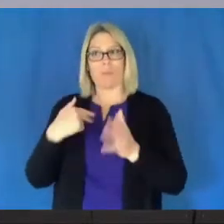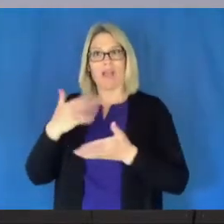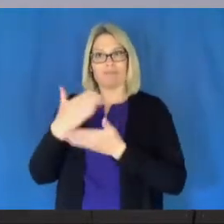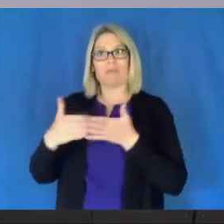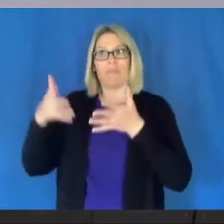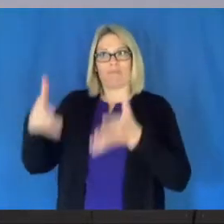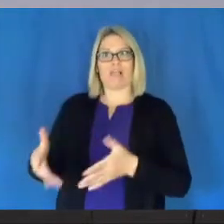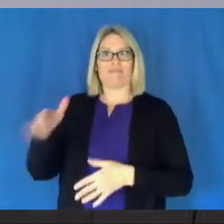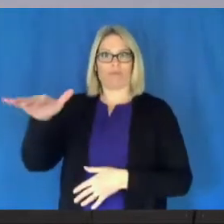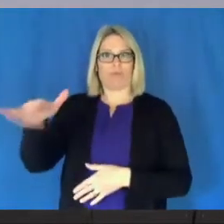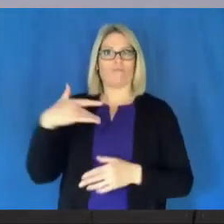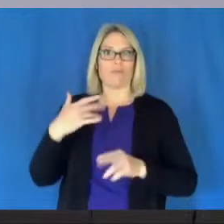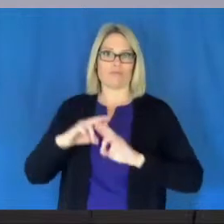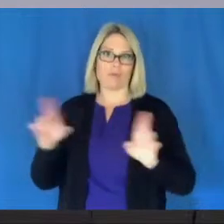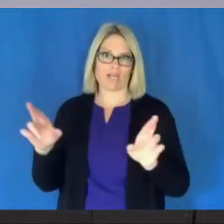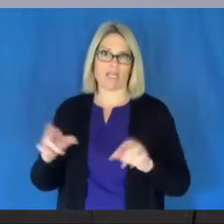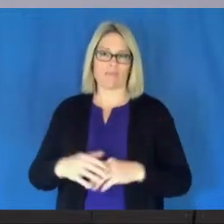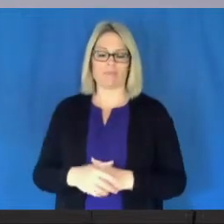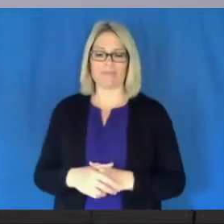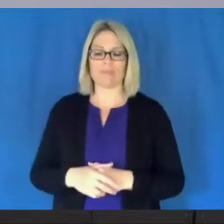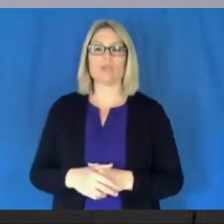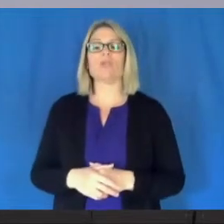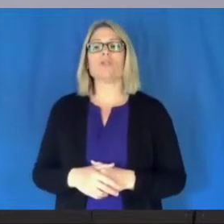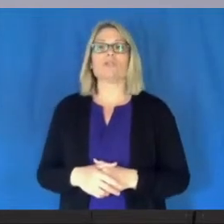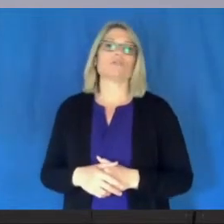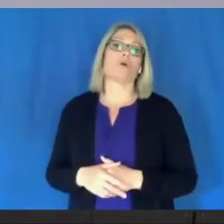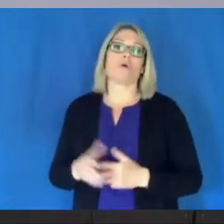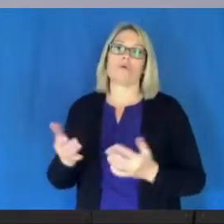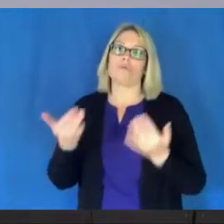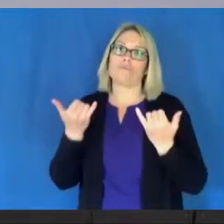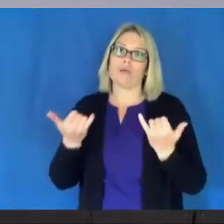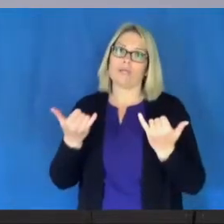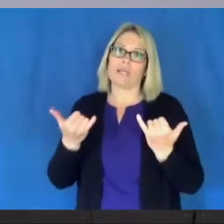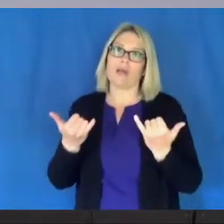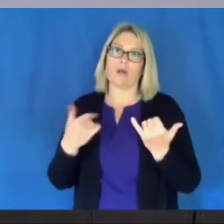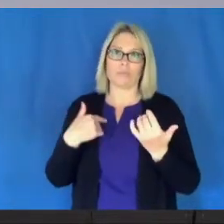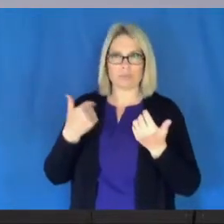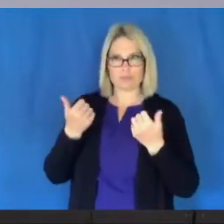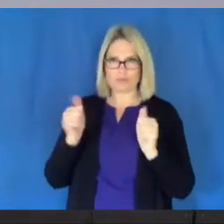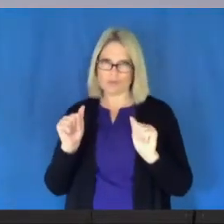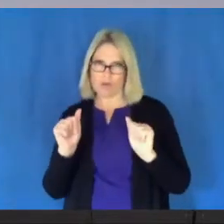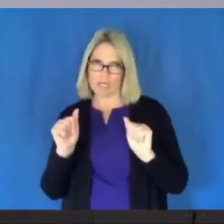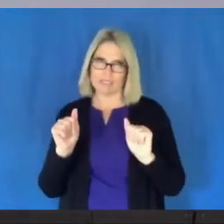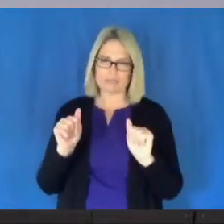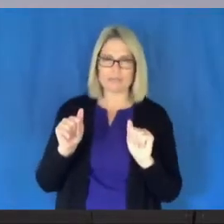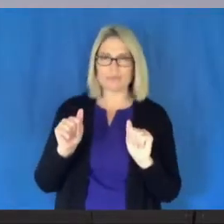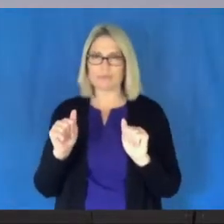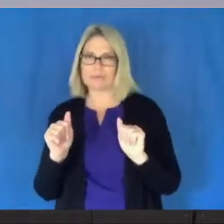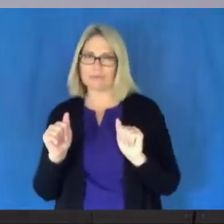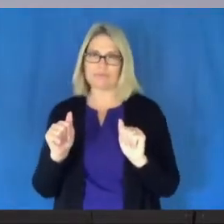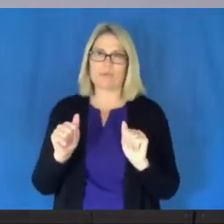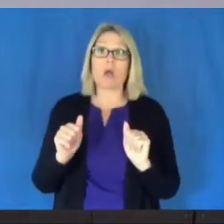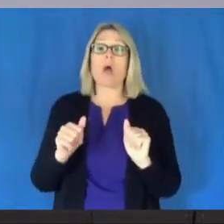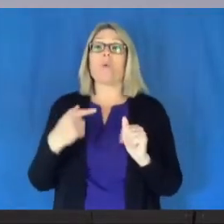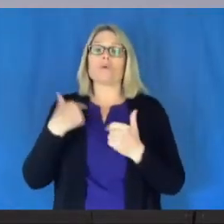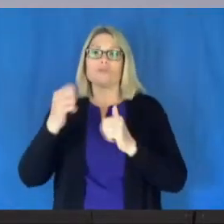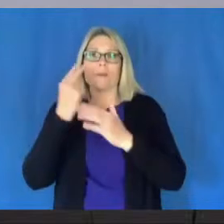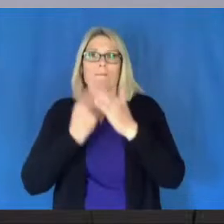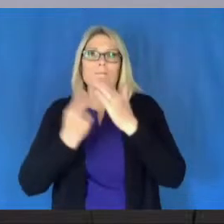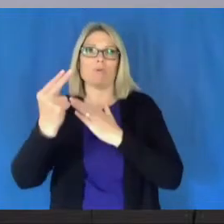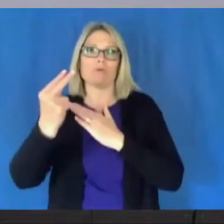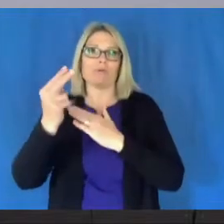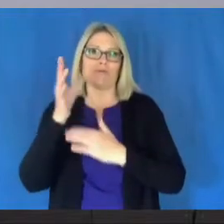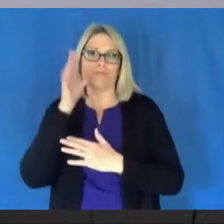AstraZeneca available. So we're just trying to gauge a little bit about what could happen here and